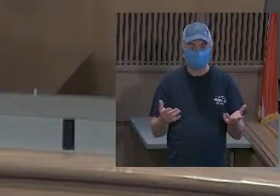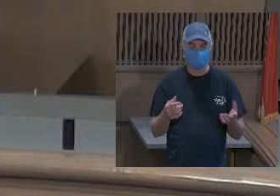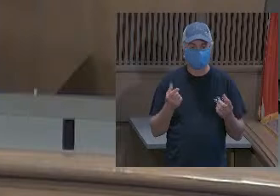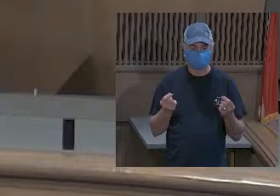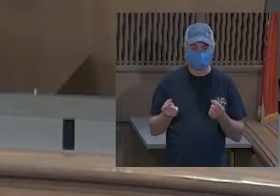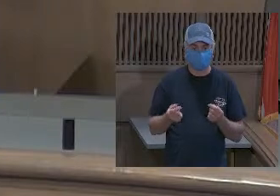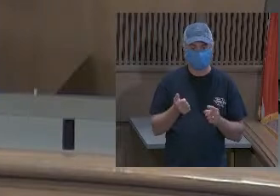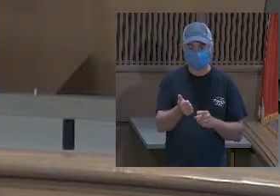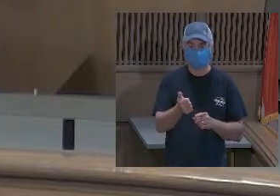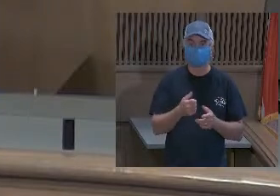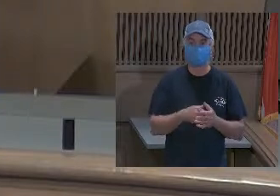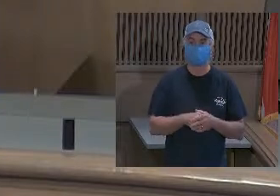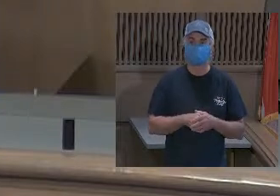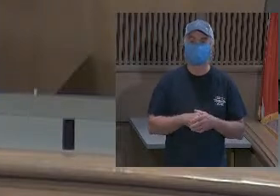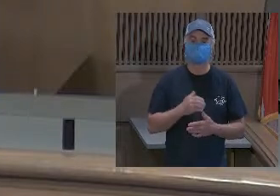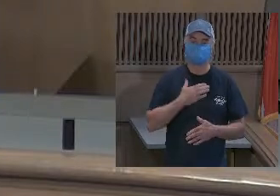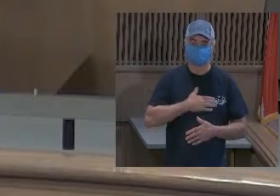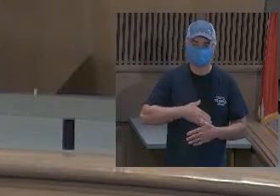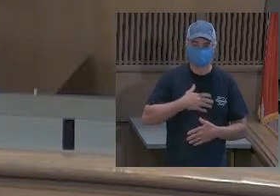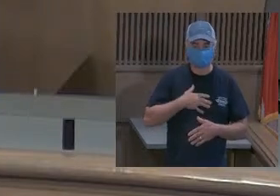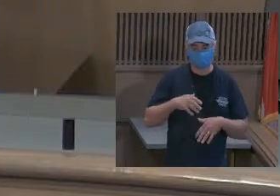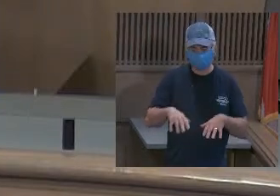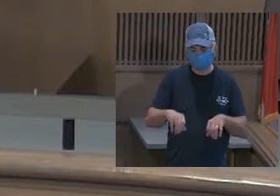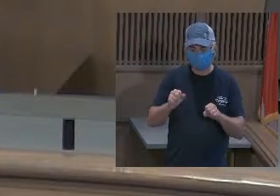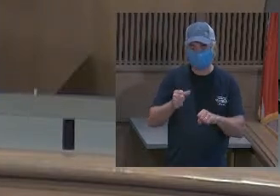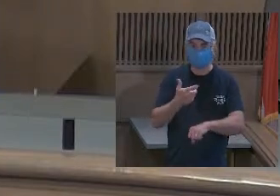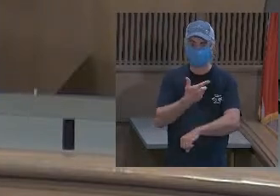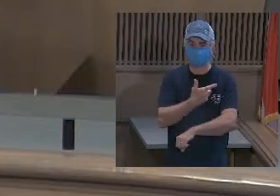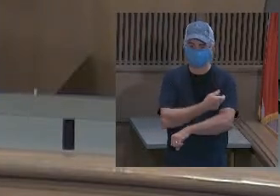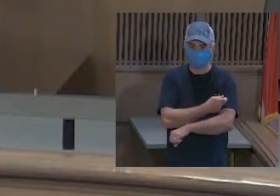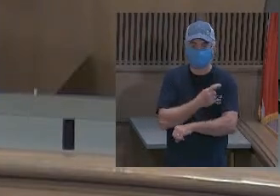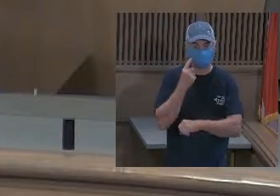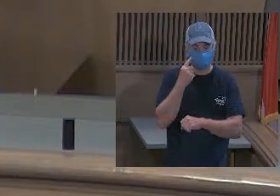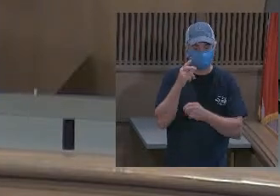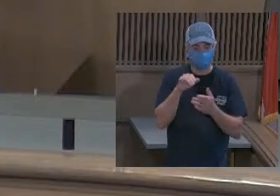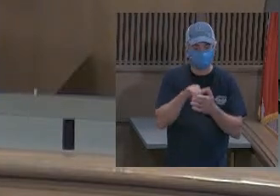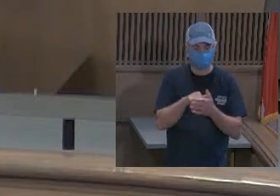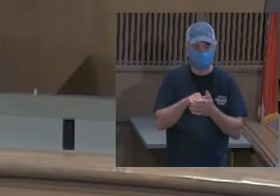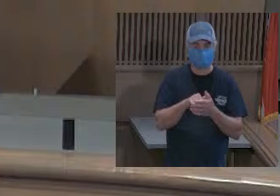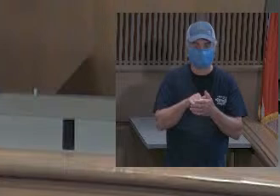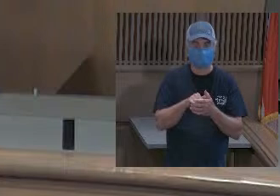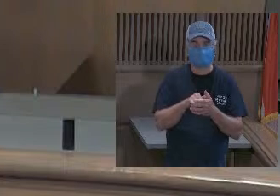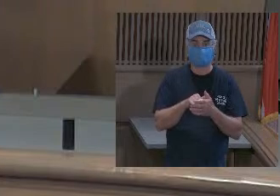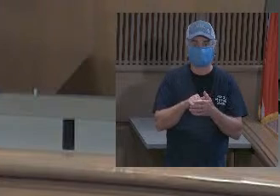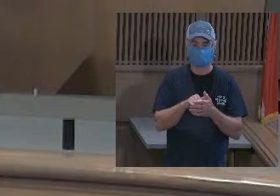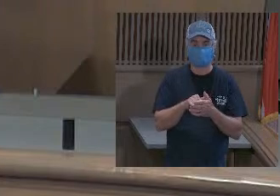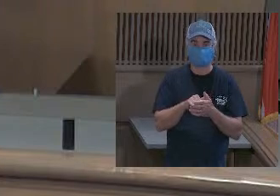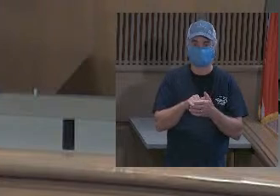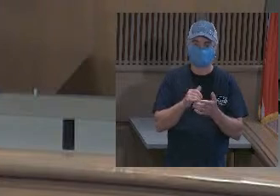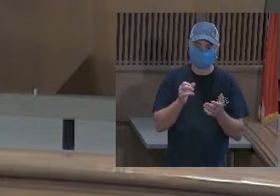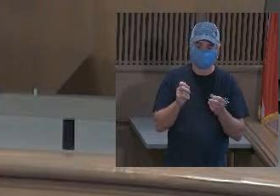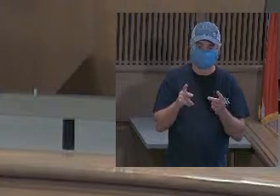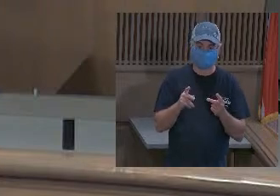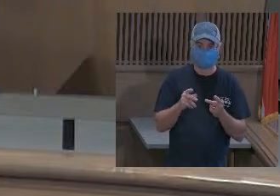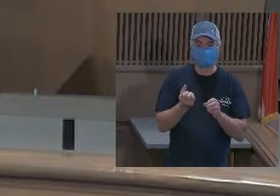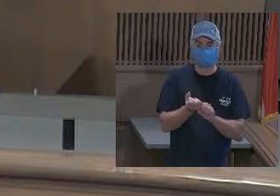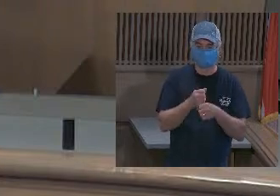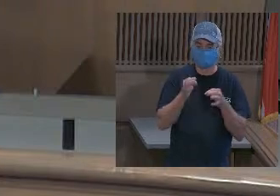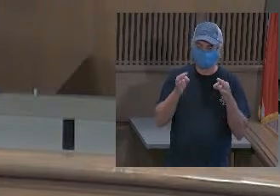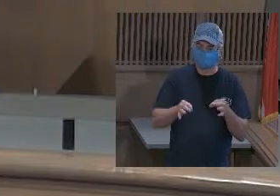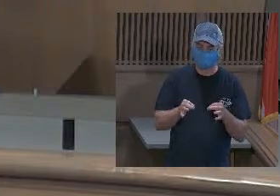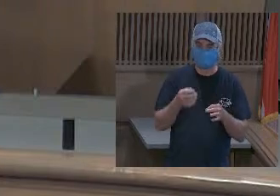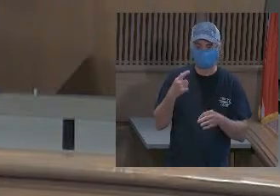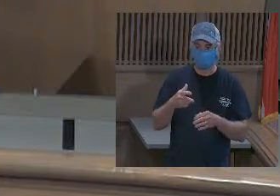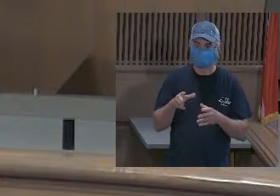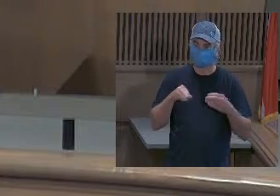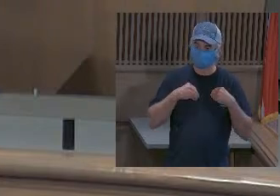it says, do your part, reconsider, get the shot. We will see you again next